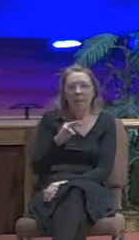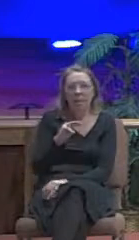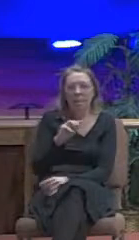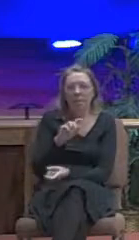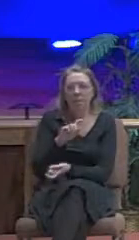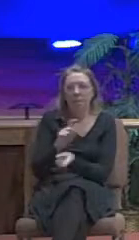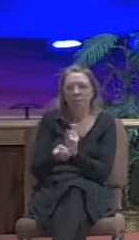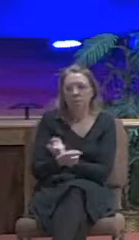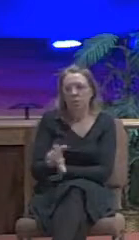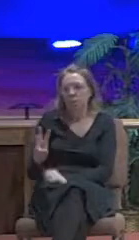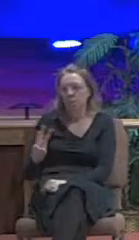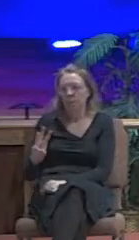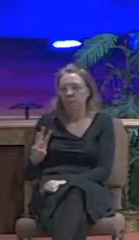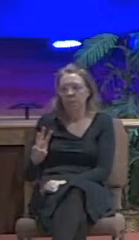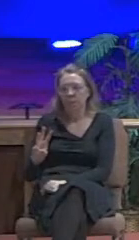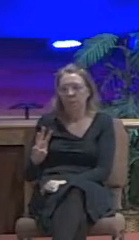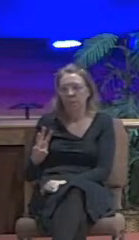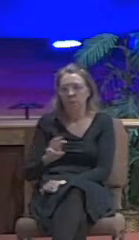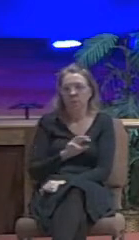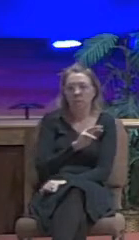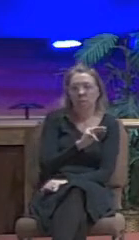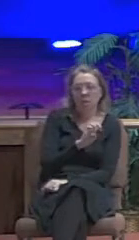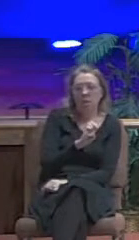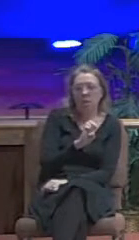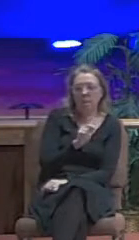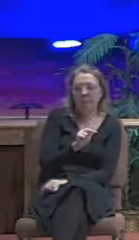We translate meekness into weakness.